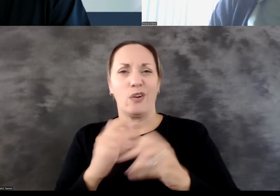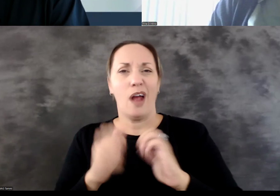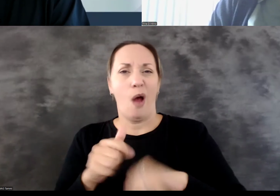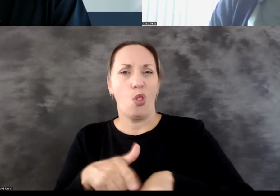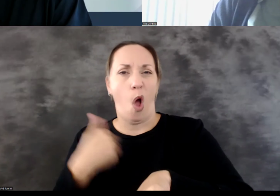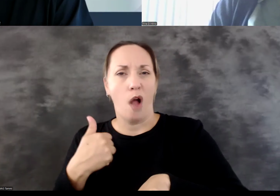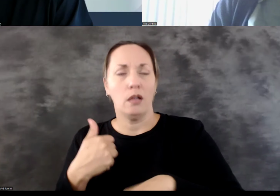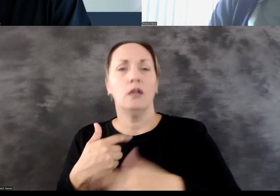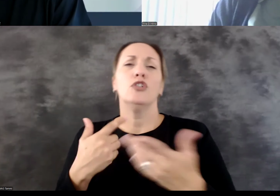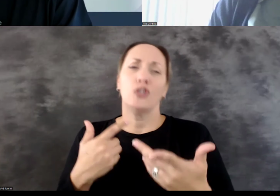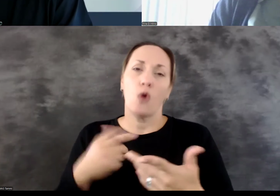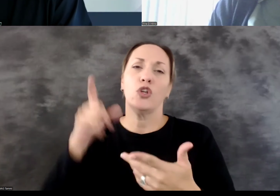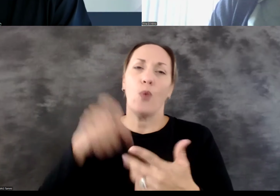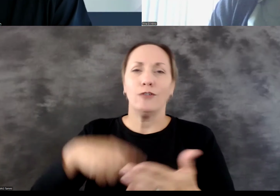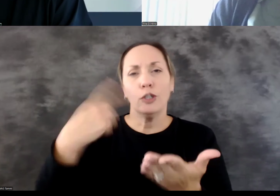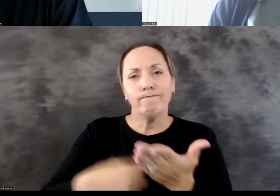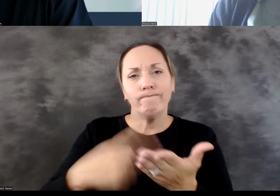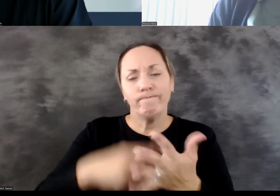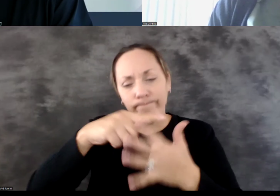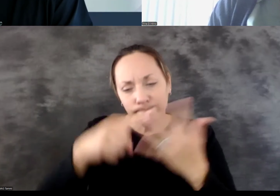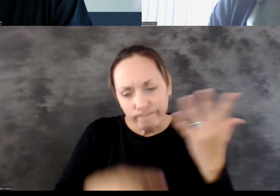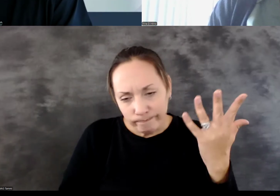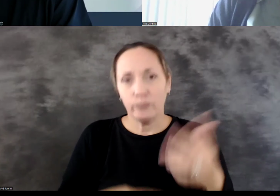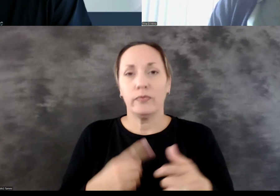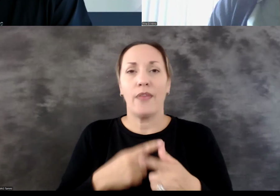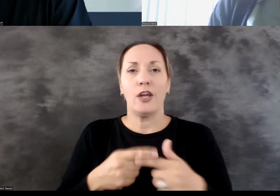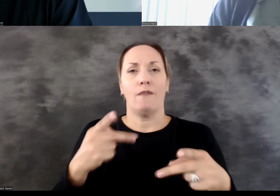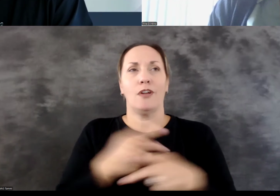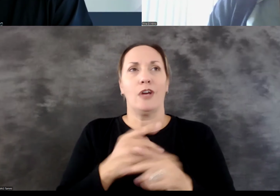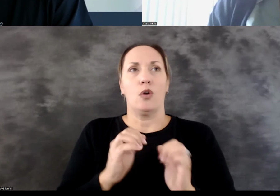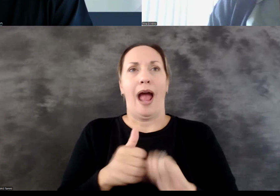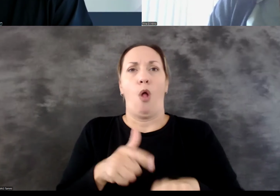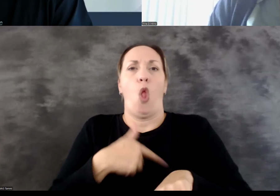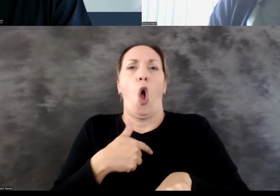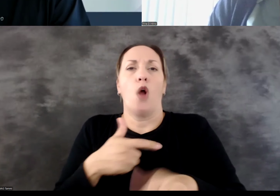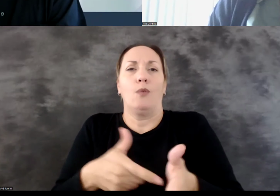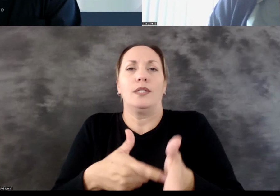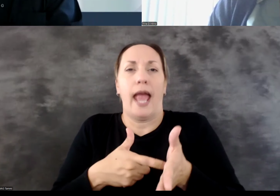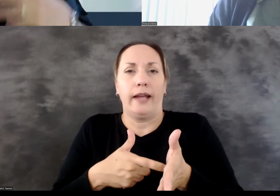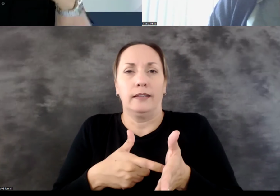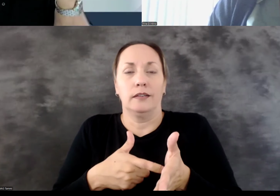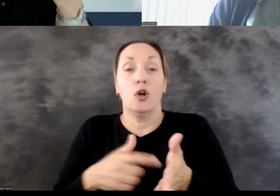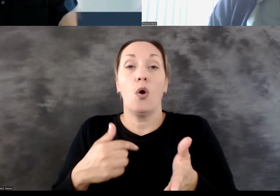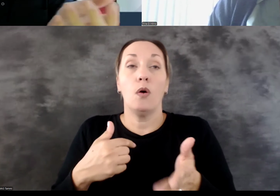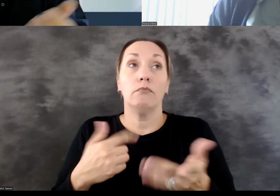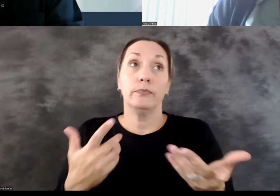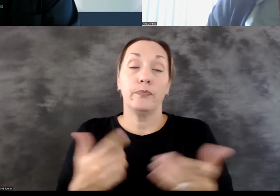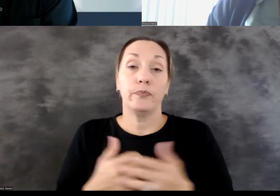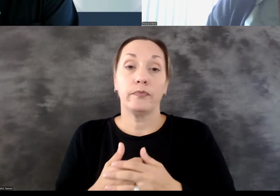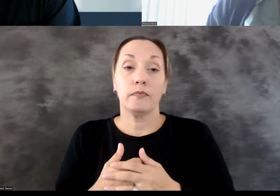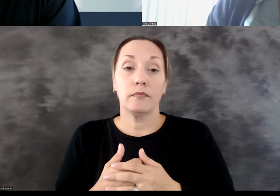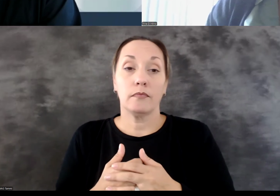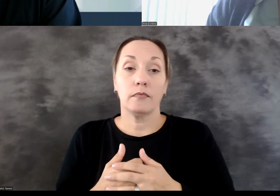place. And then you say to yourself, well, how long is this going to take? Uh, we are a